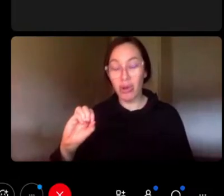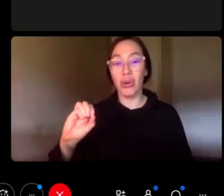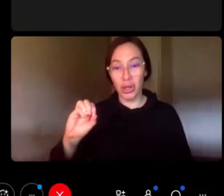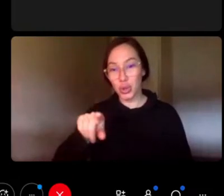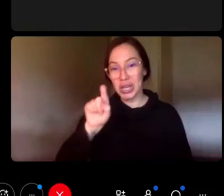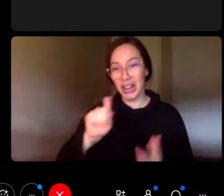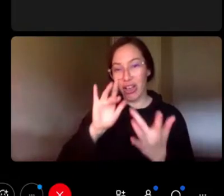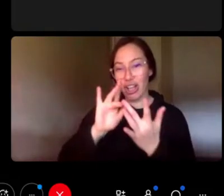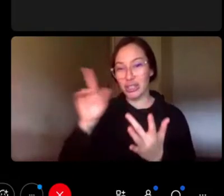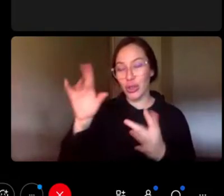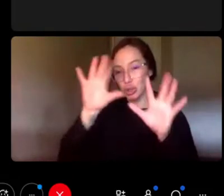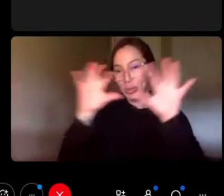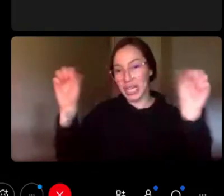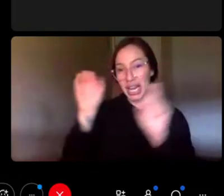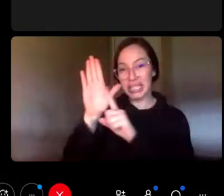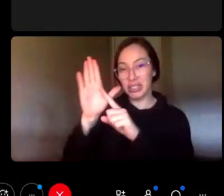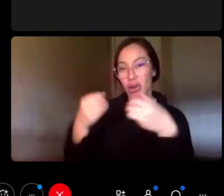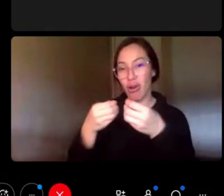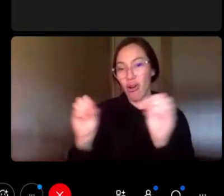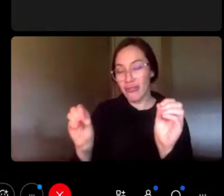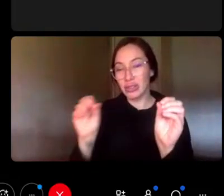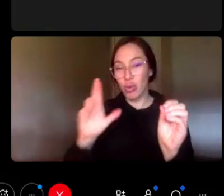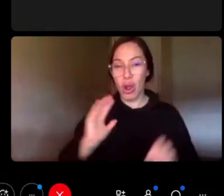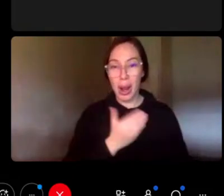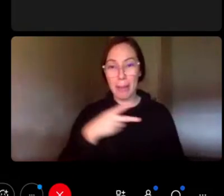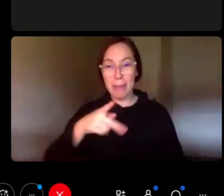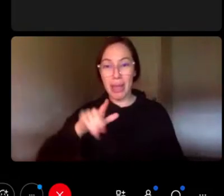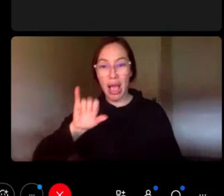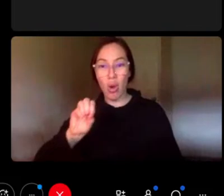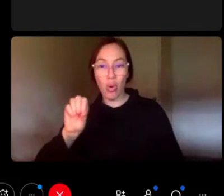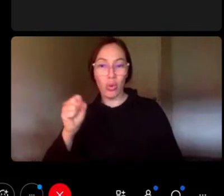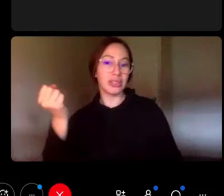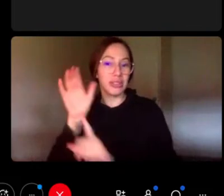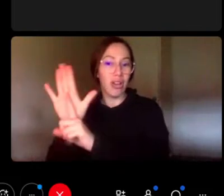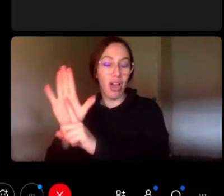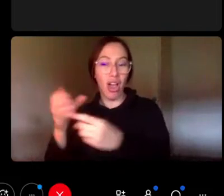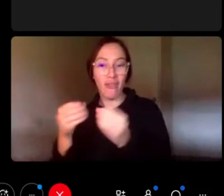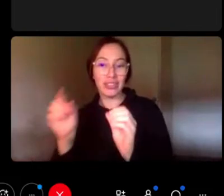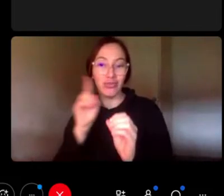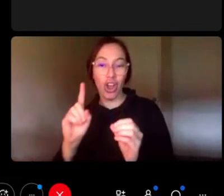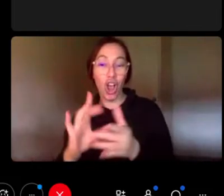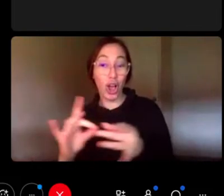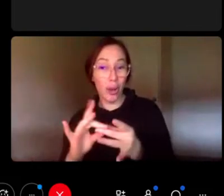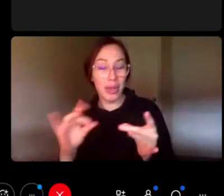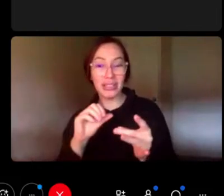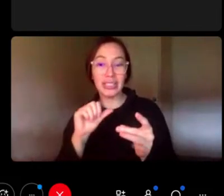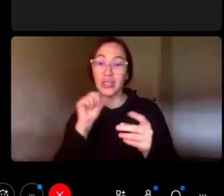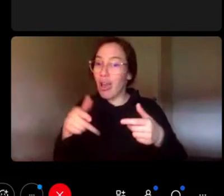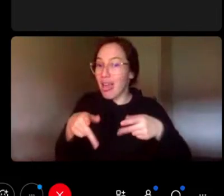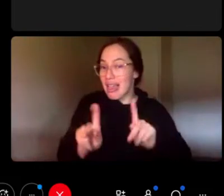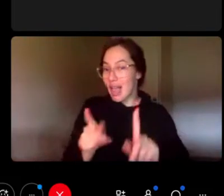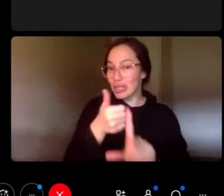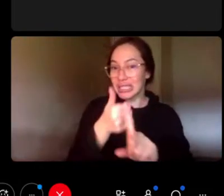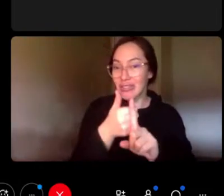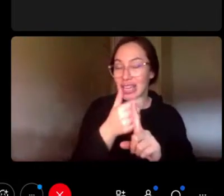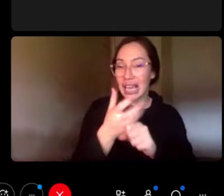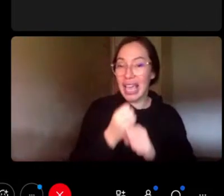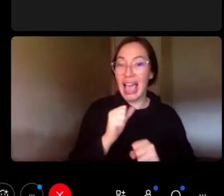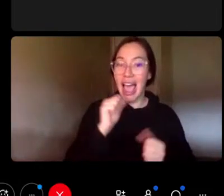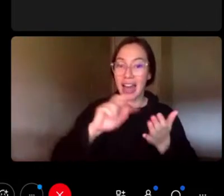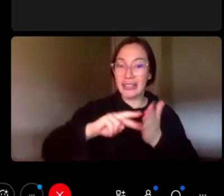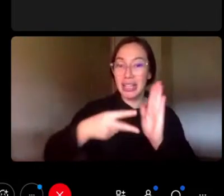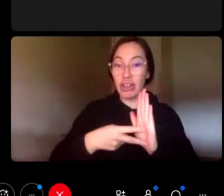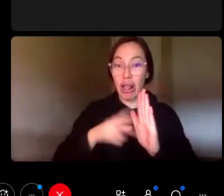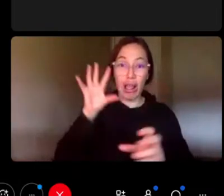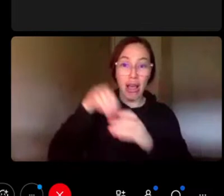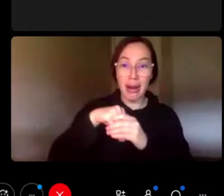And you need to contact the superintendent's office or our PIO's office for comment and not allow yourself to get unintentionally caught up